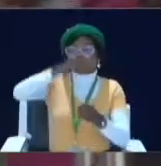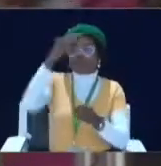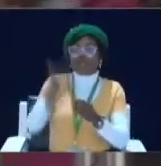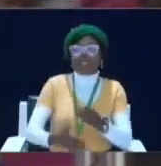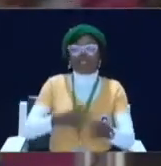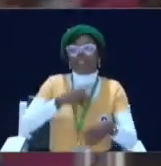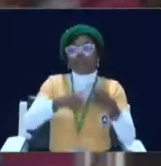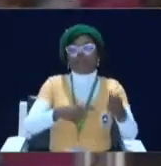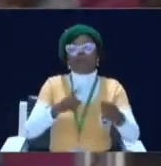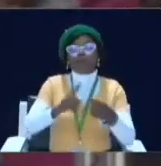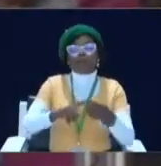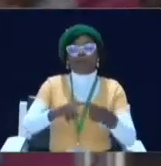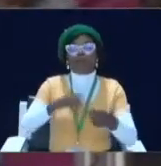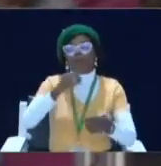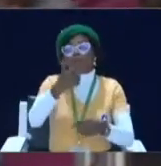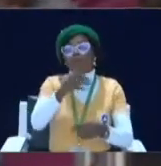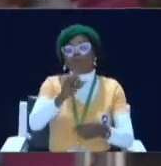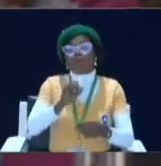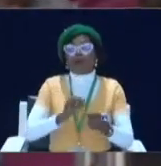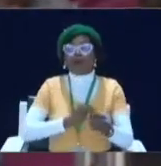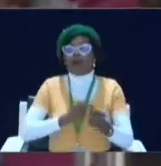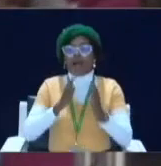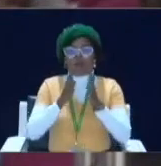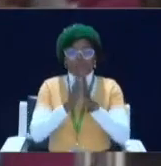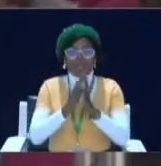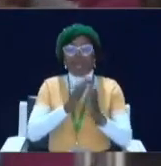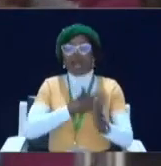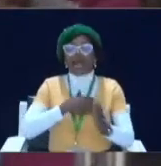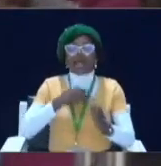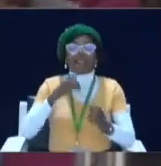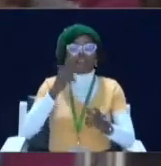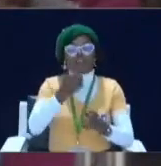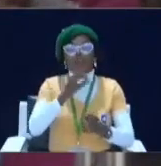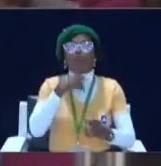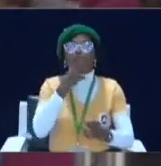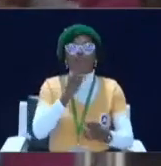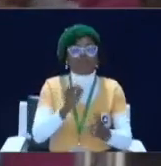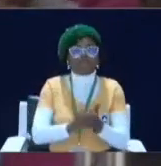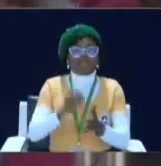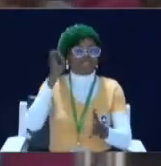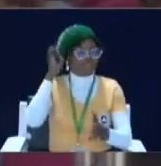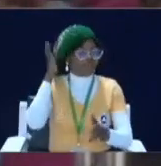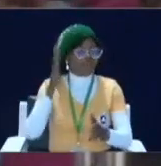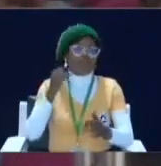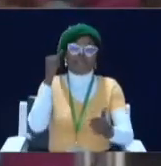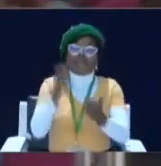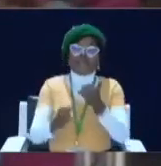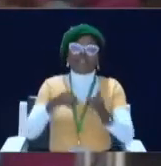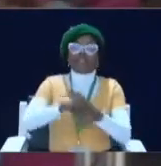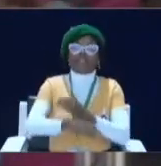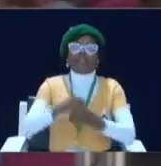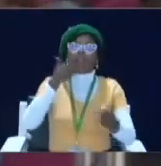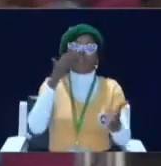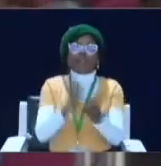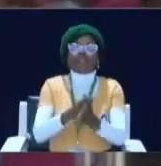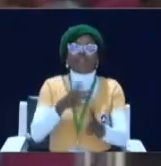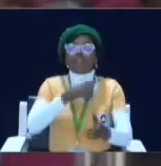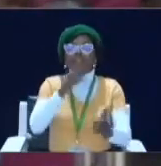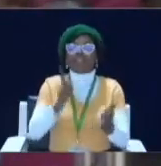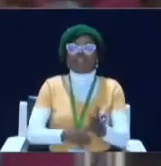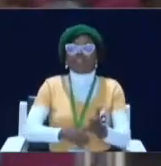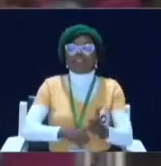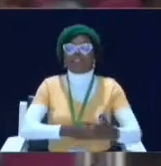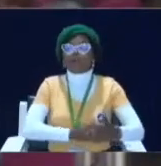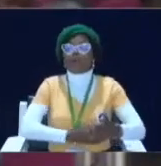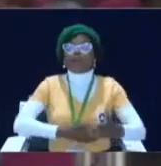reply that it will end in testimony. The surgery was done, and to the glory